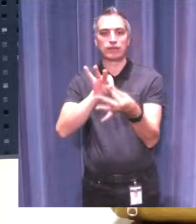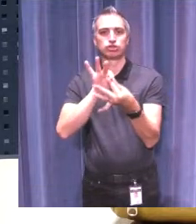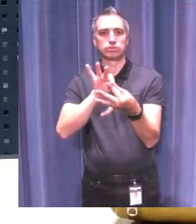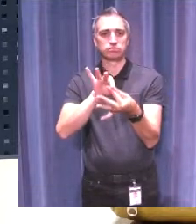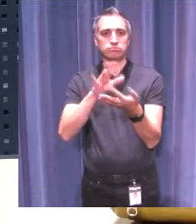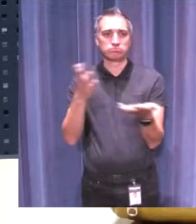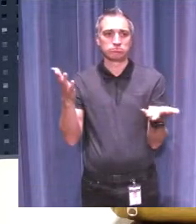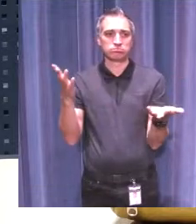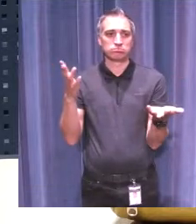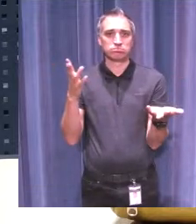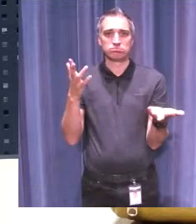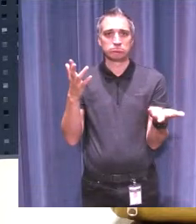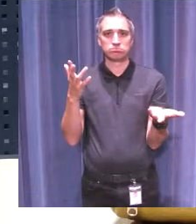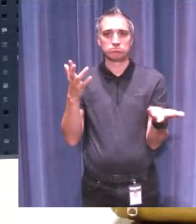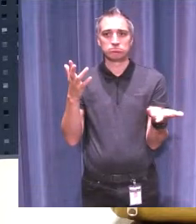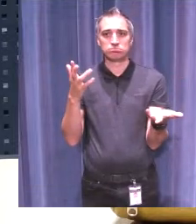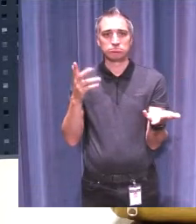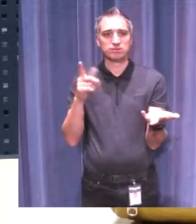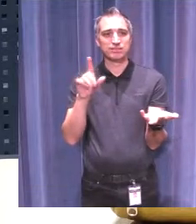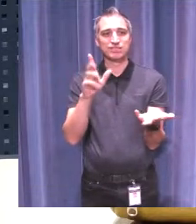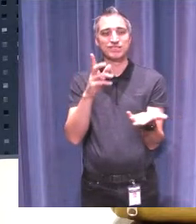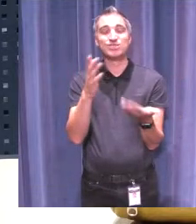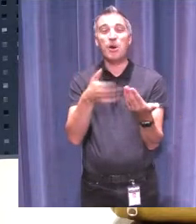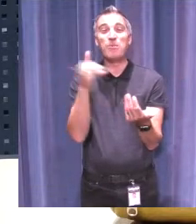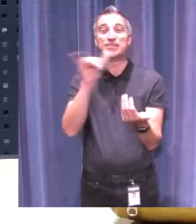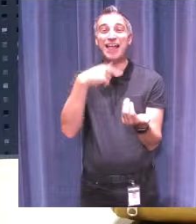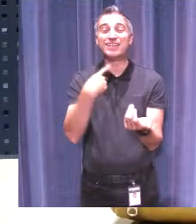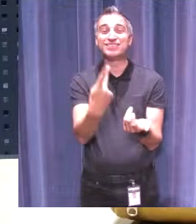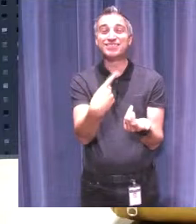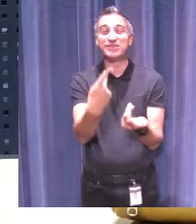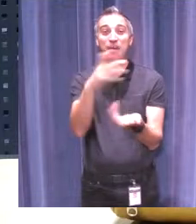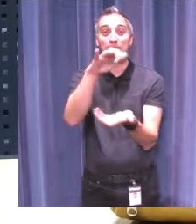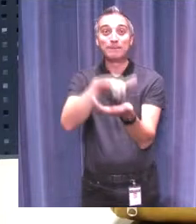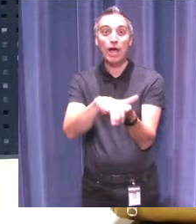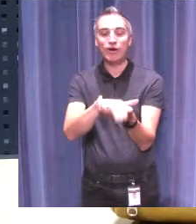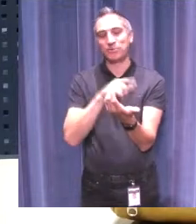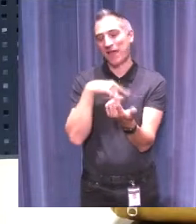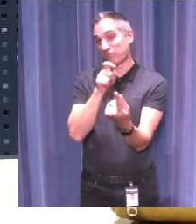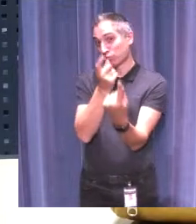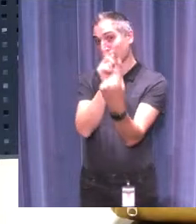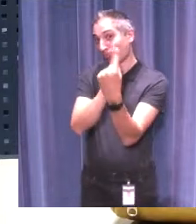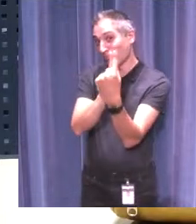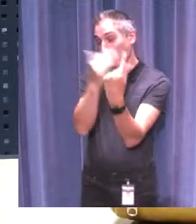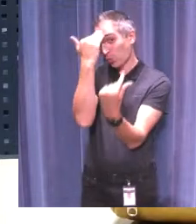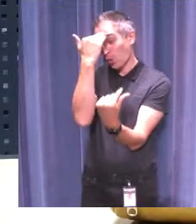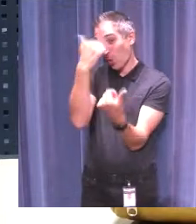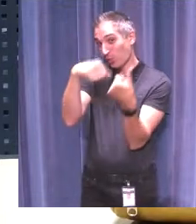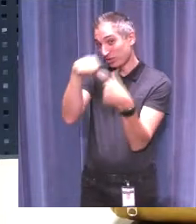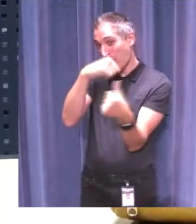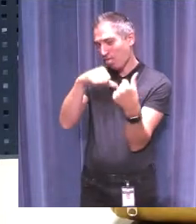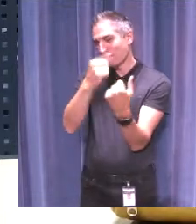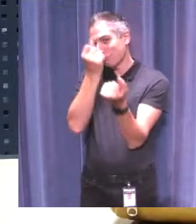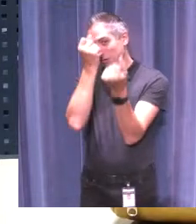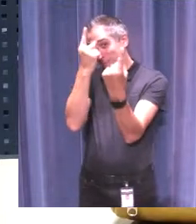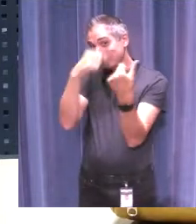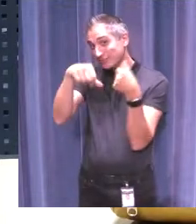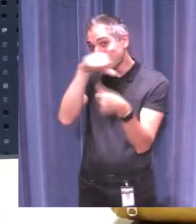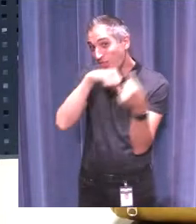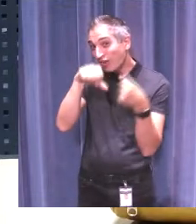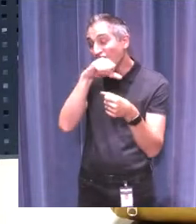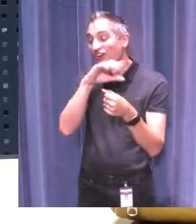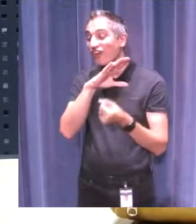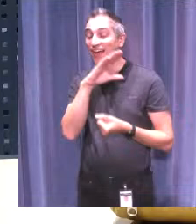it's almost like we're married. We should get to know each other and understand each other.